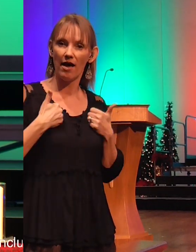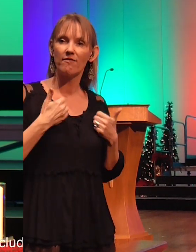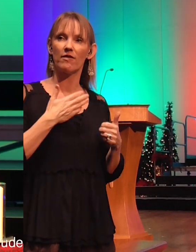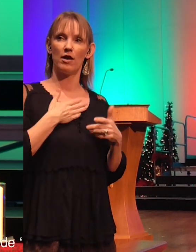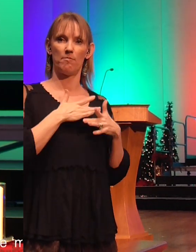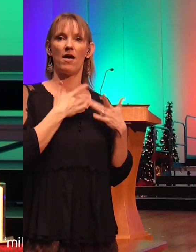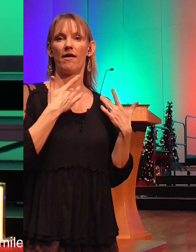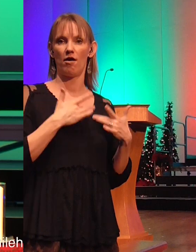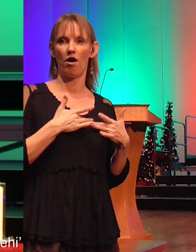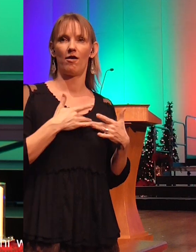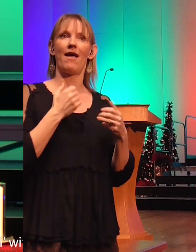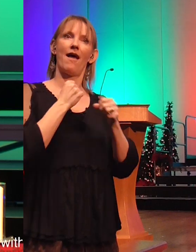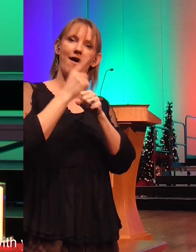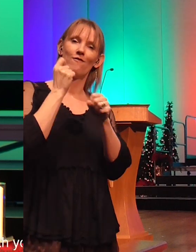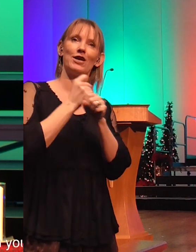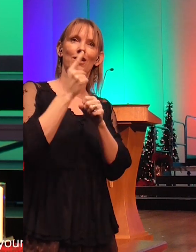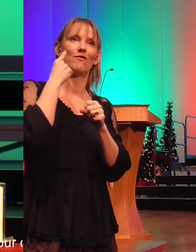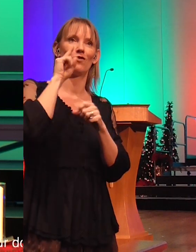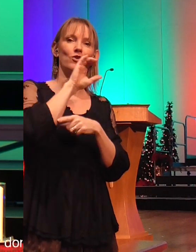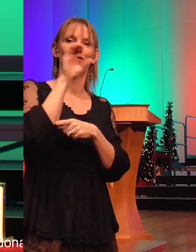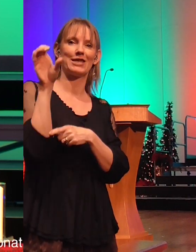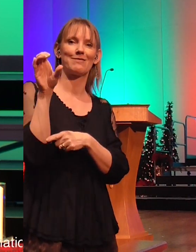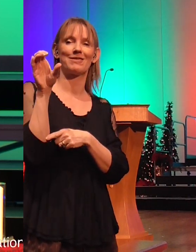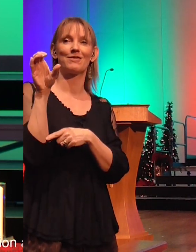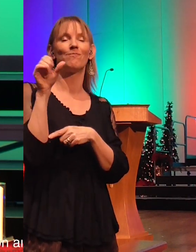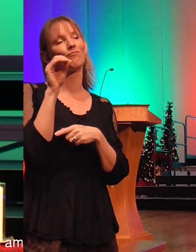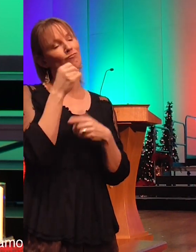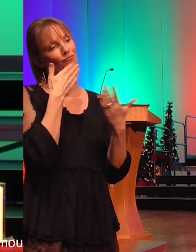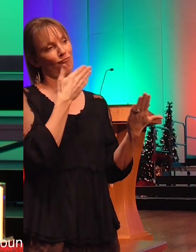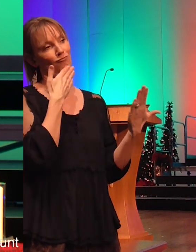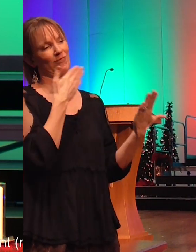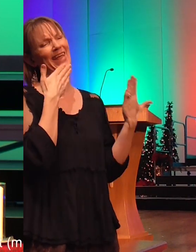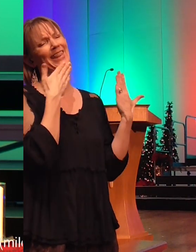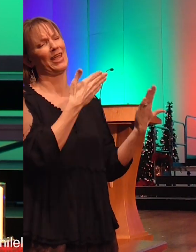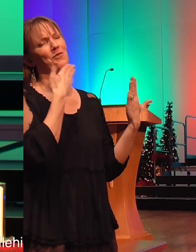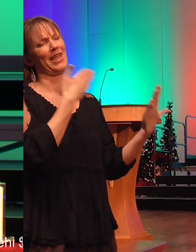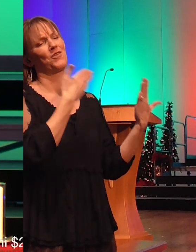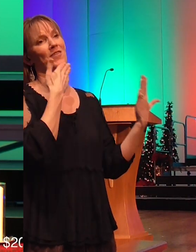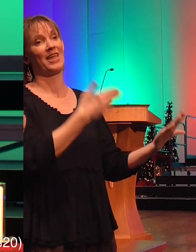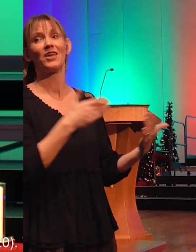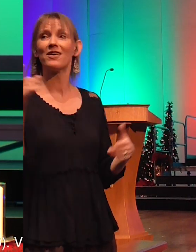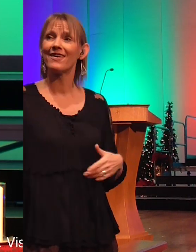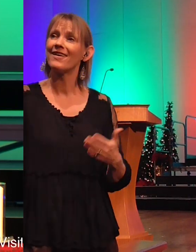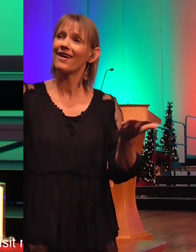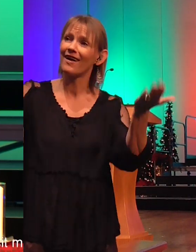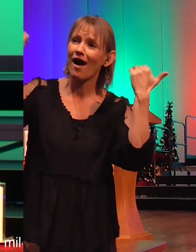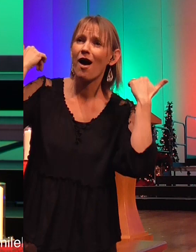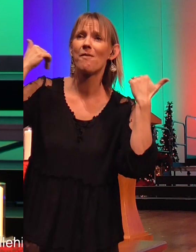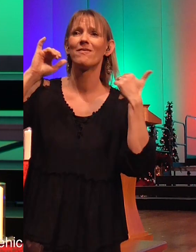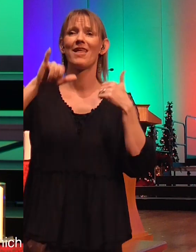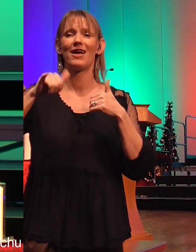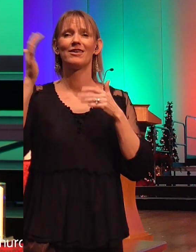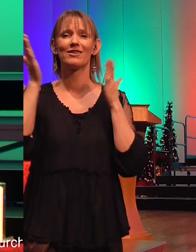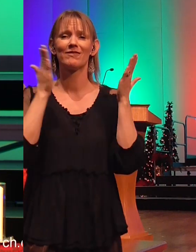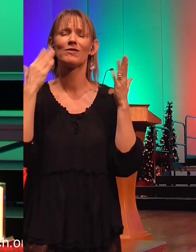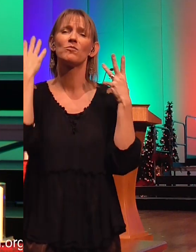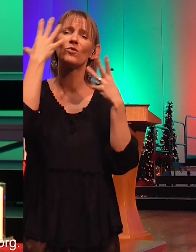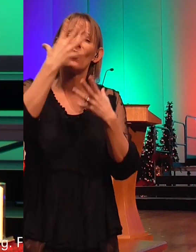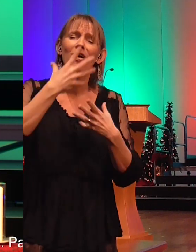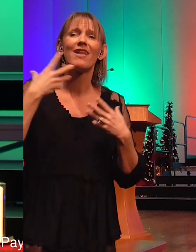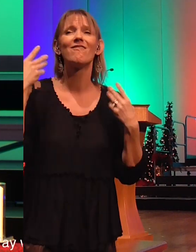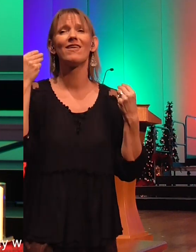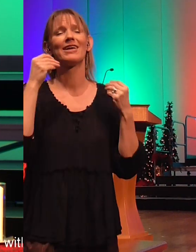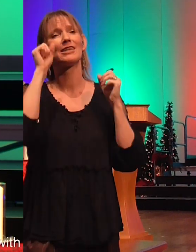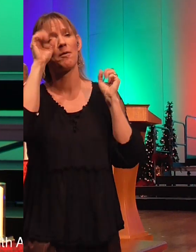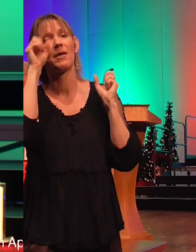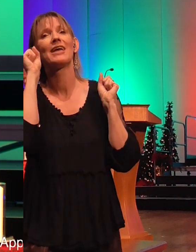my heart every year for Christmas. And so thank you, thank you, thank you. And you guys come see this service. It's beautiful,